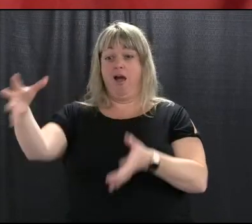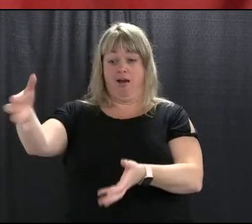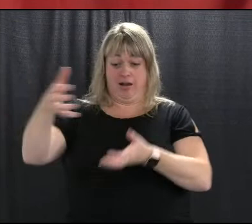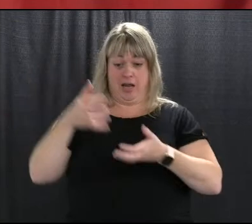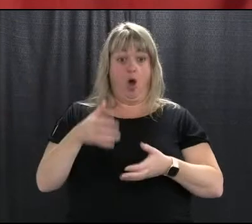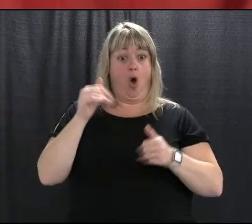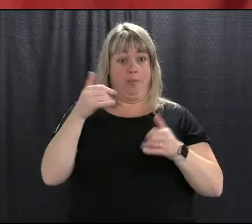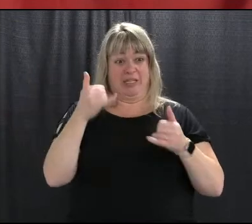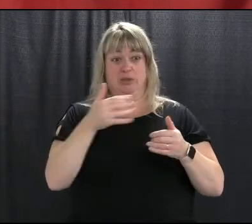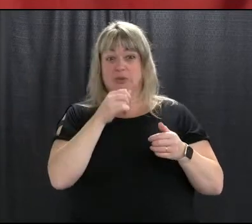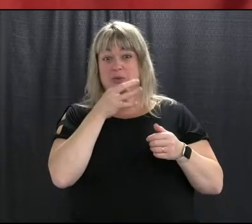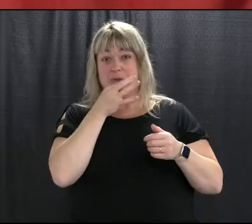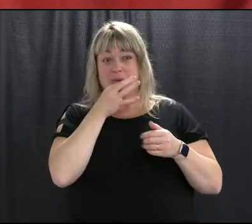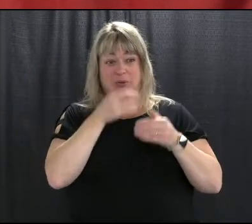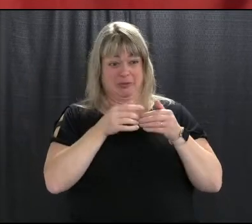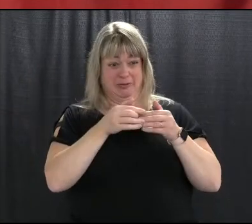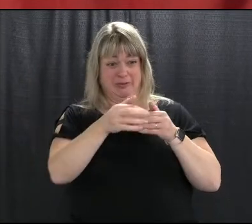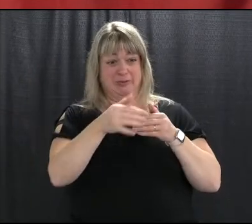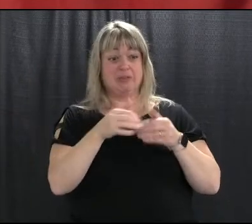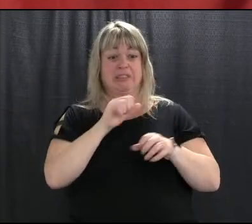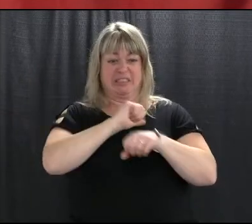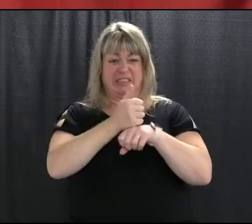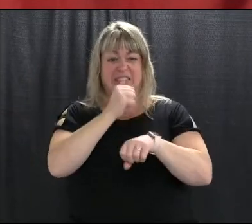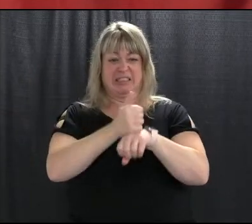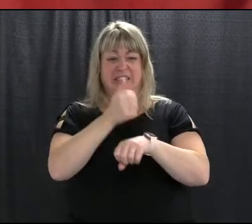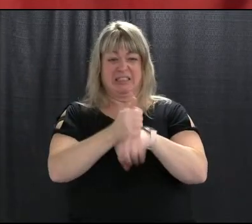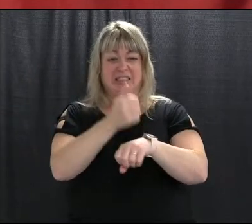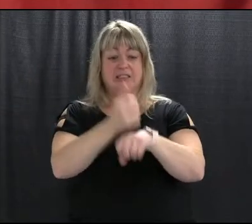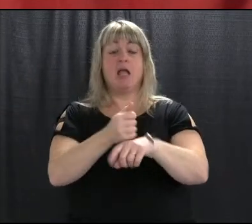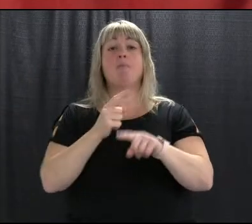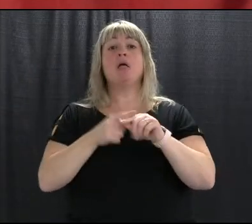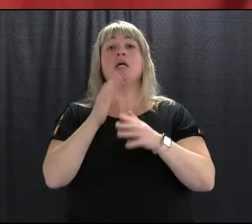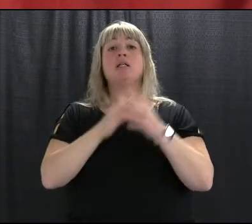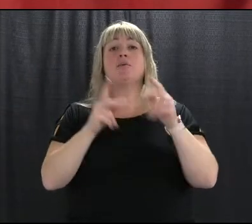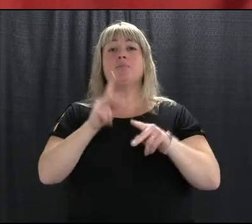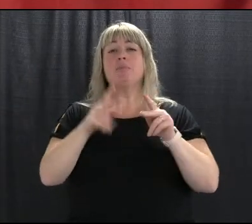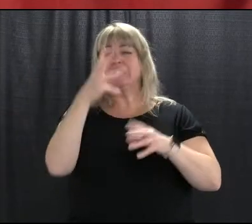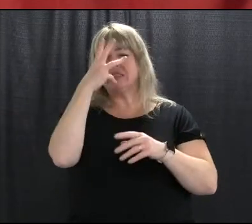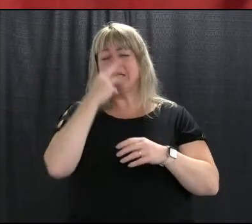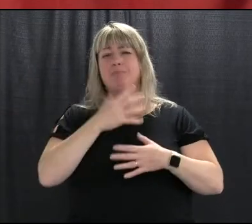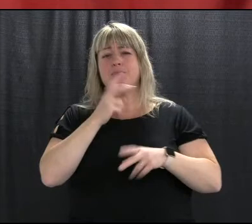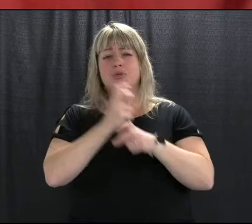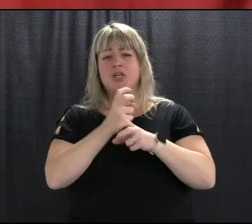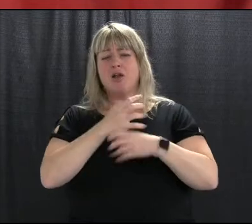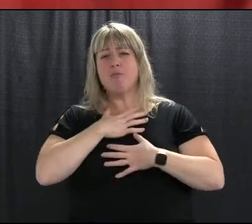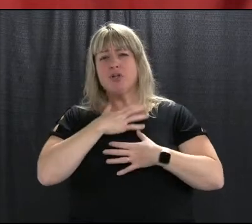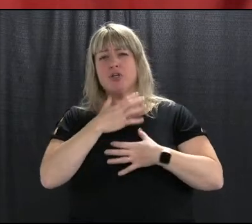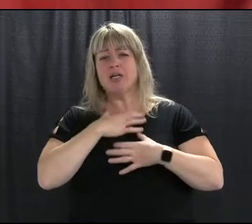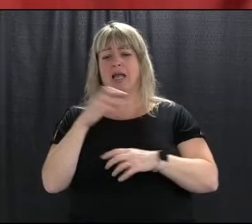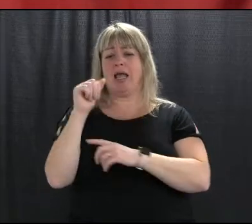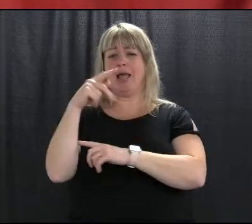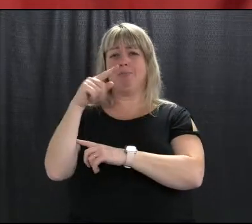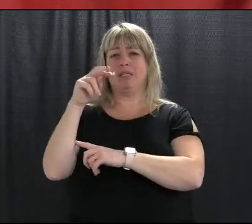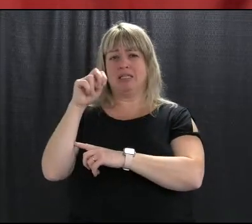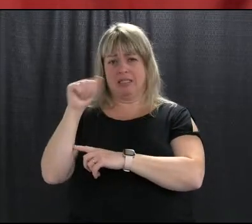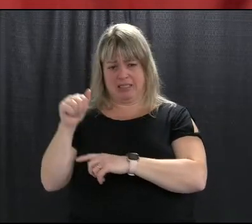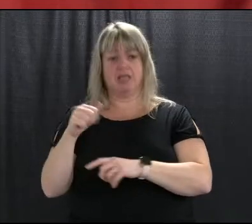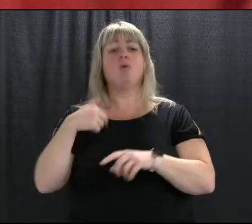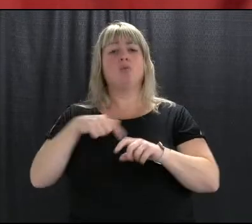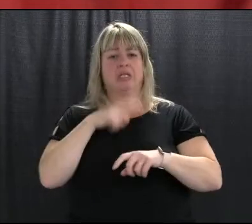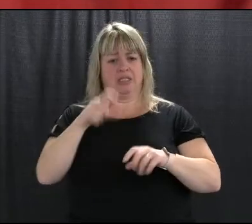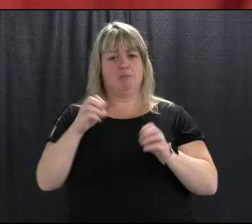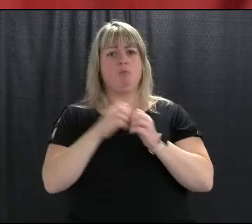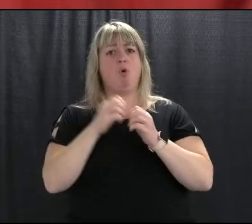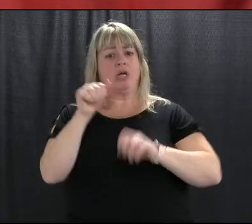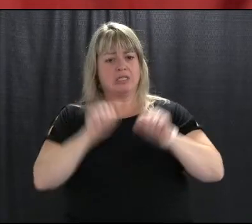to subsidize sleep apnea assessments and, as Minister Osborne mentioned, to open up another operating room at the Janeway to